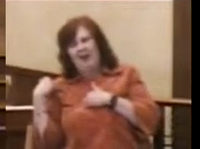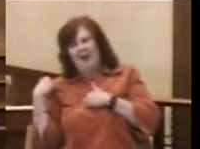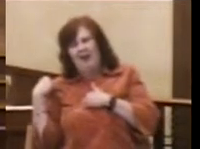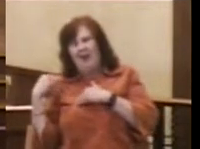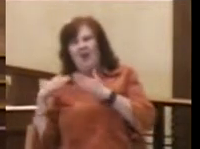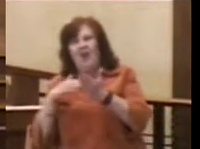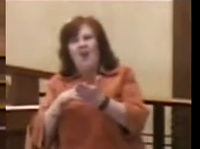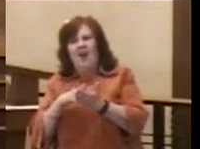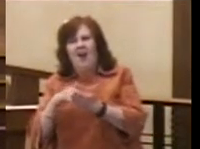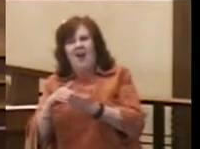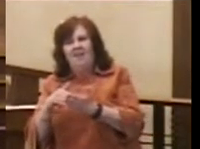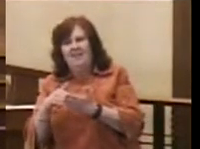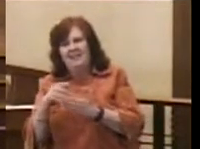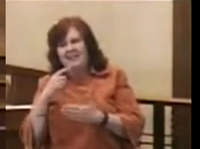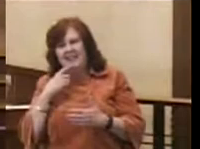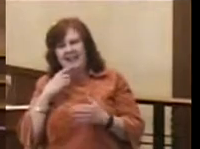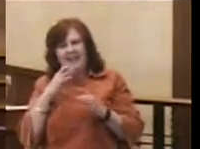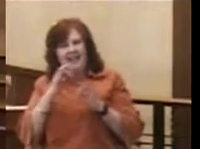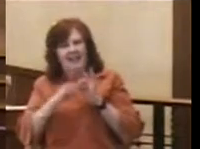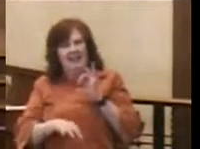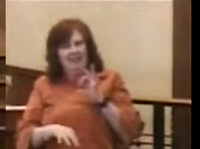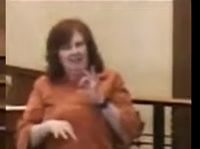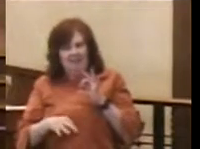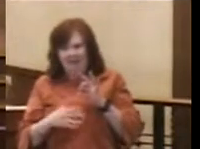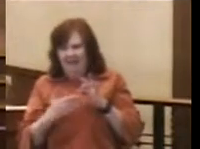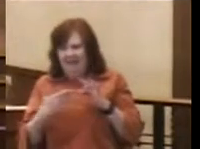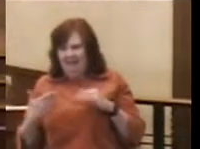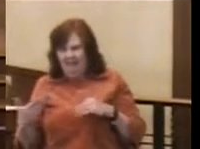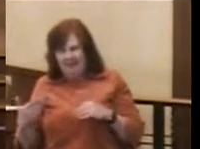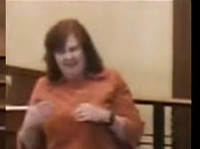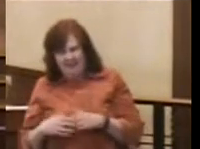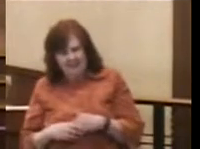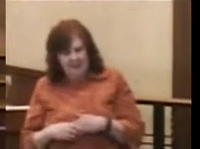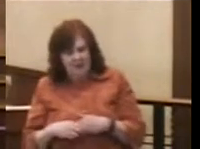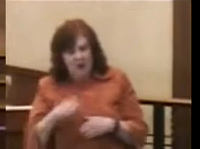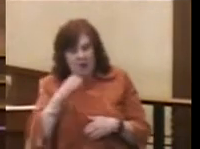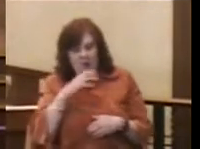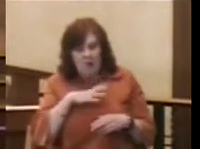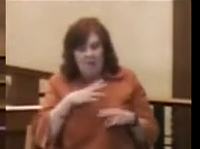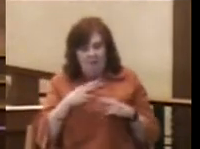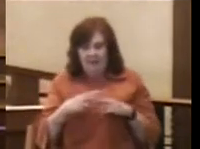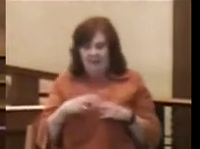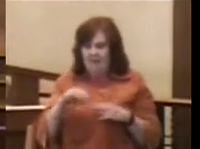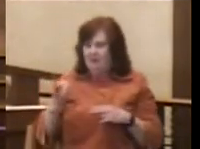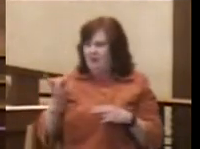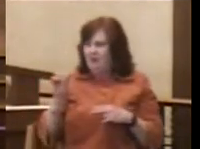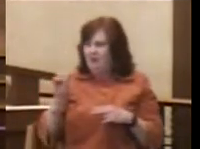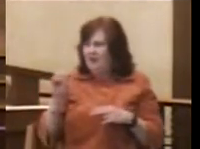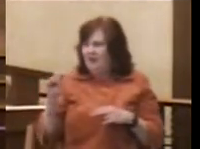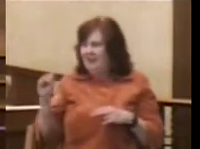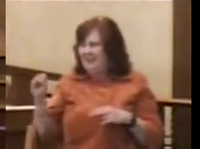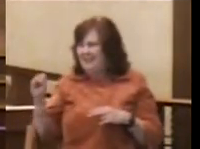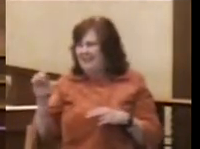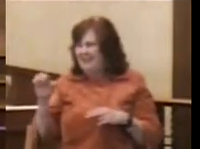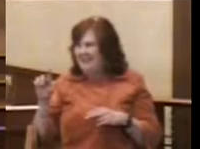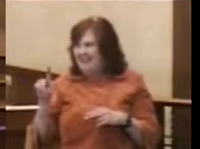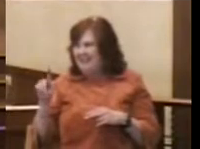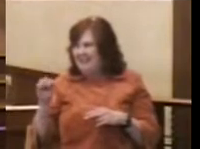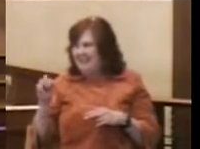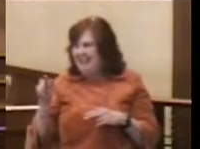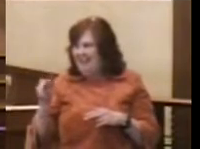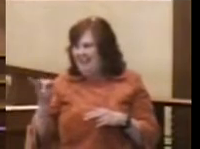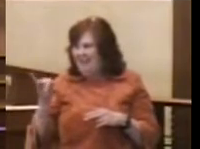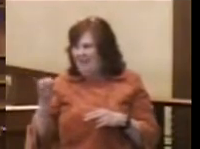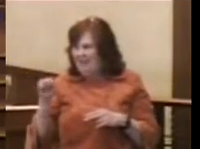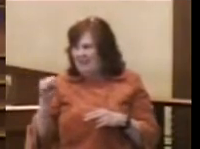said of such inconsequential things. A woman named Jess Davis was addicted to her cell phone. It